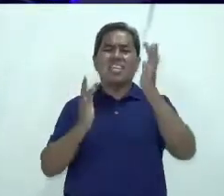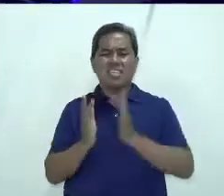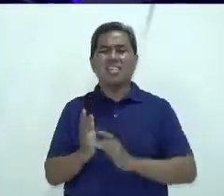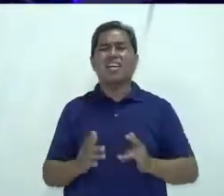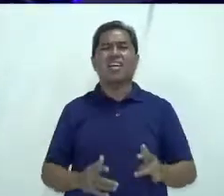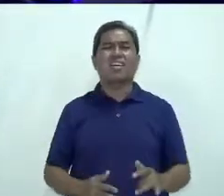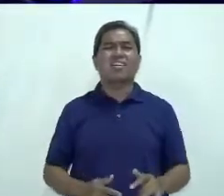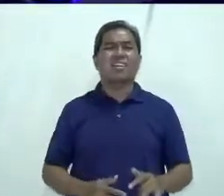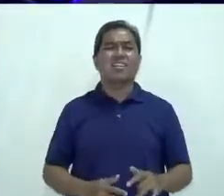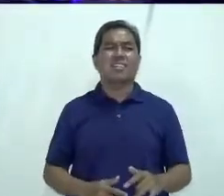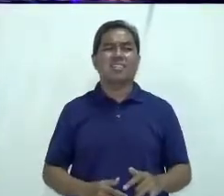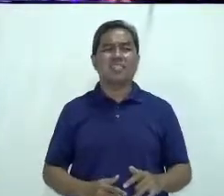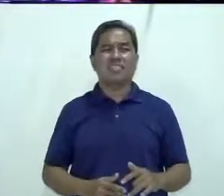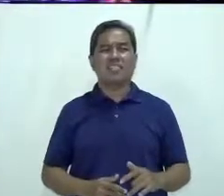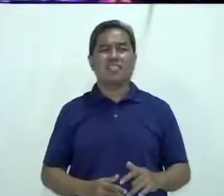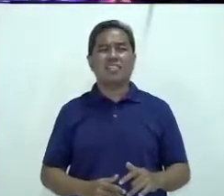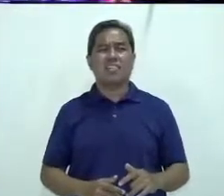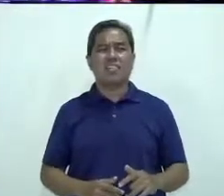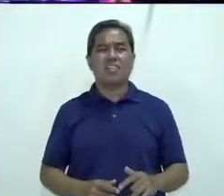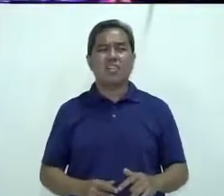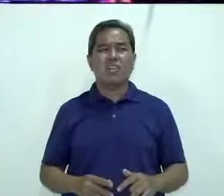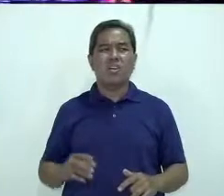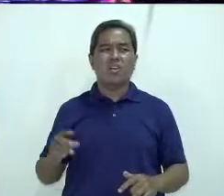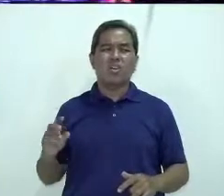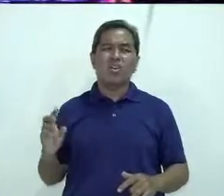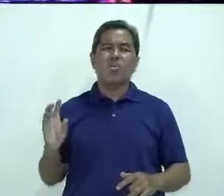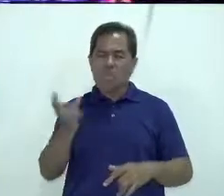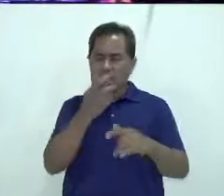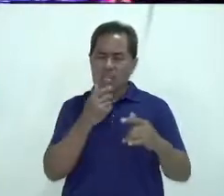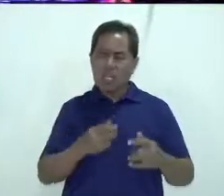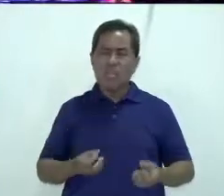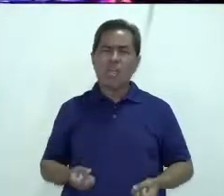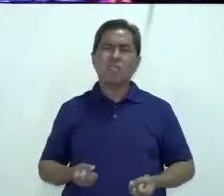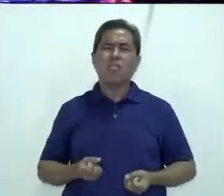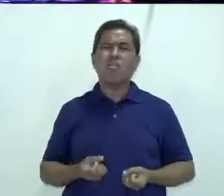Jesus. We praise you.